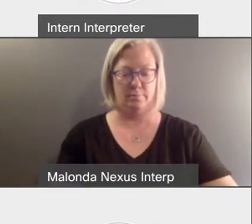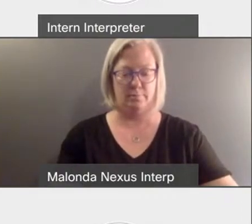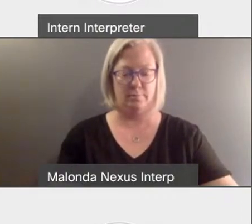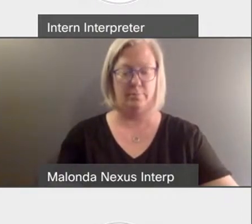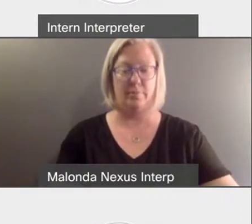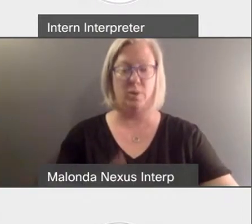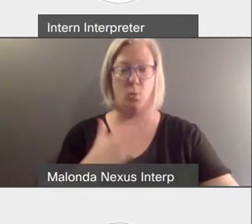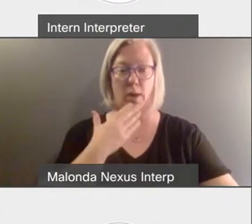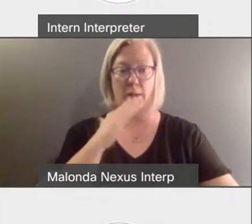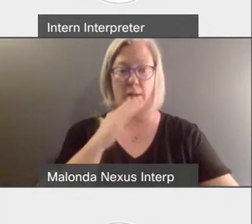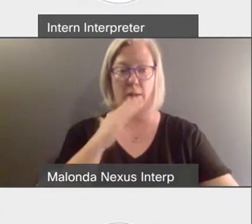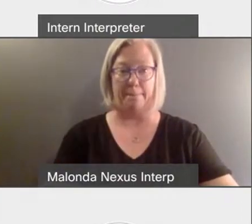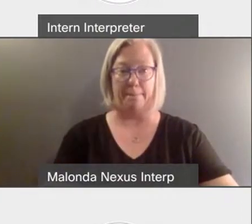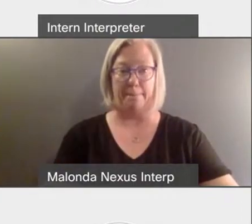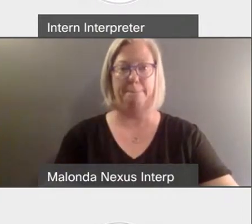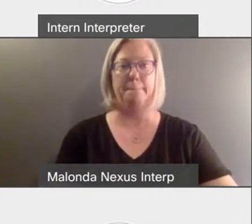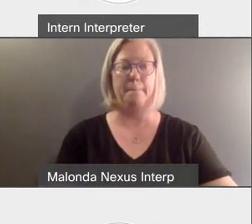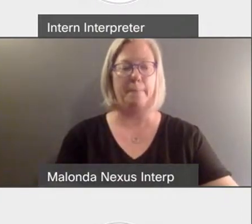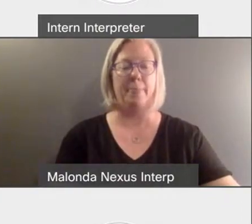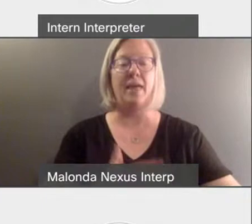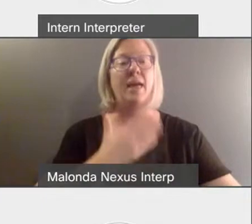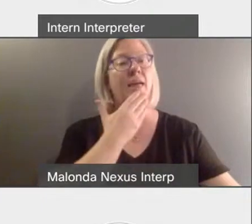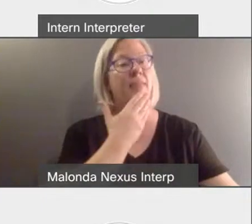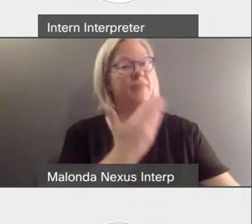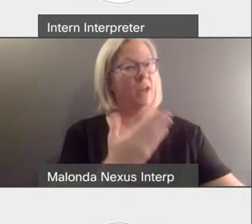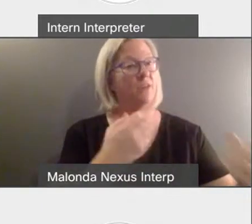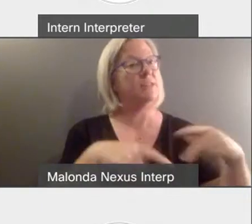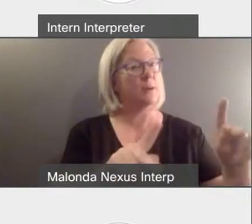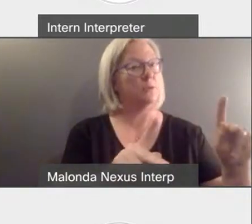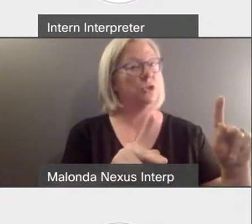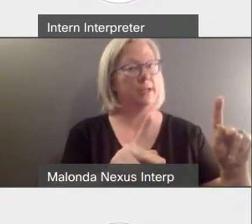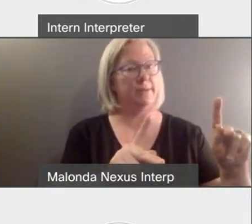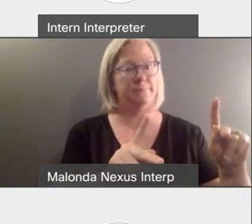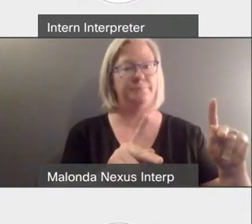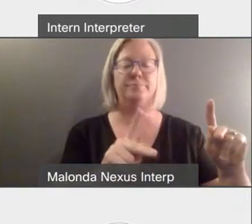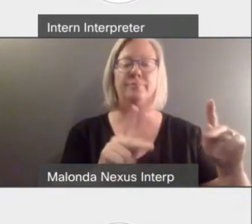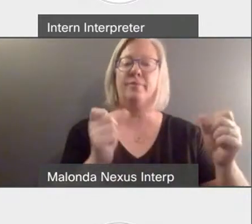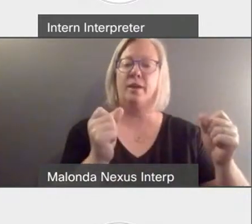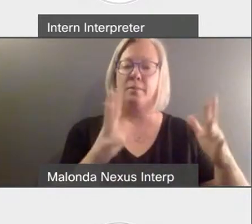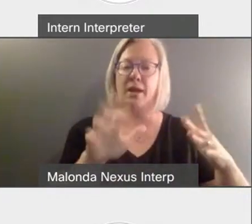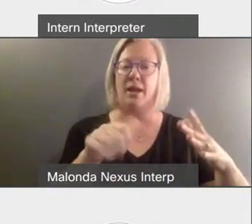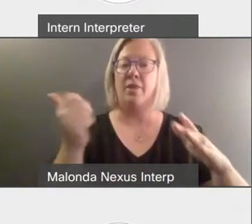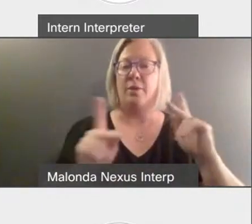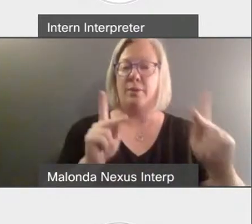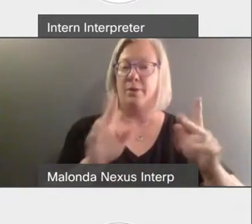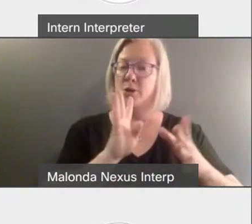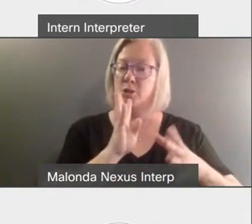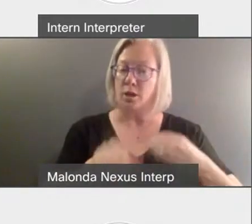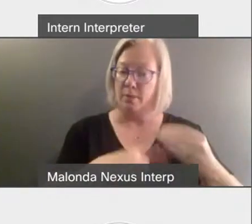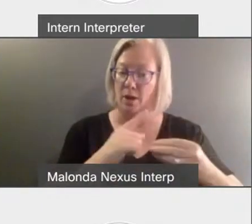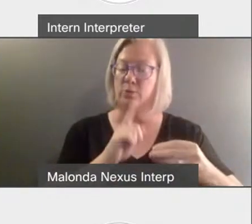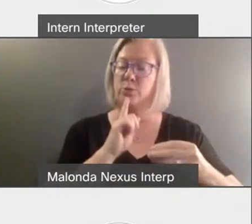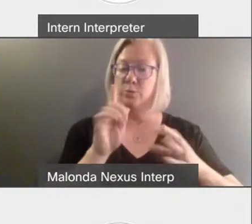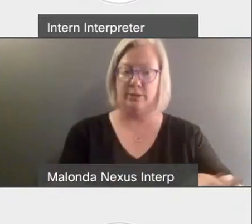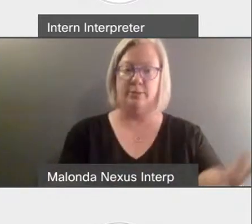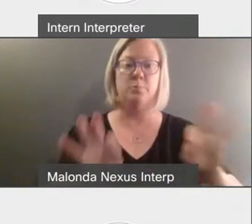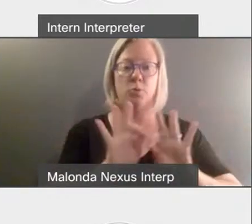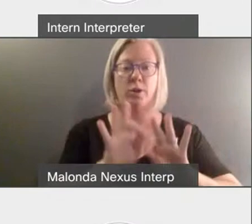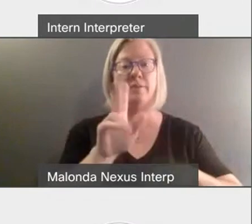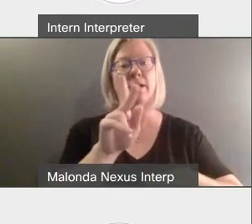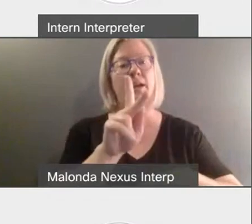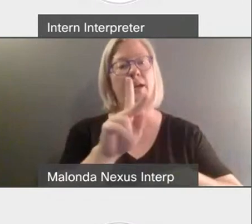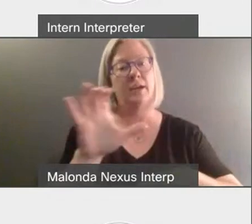Welcome. Thank you for this opportunity. As many other people have talked about, it is of utmost importance that Kansas